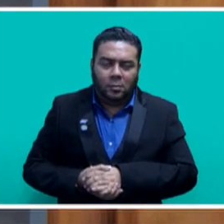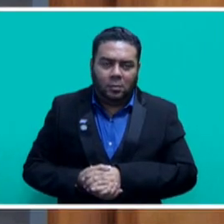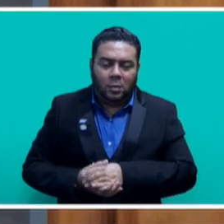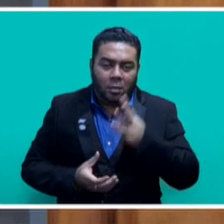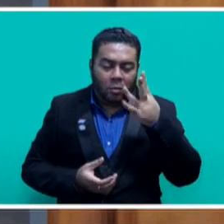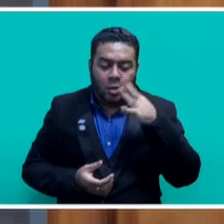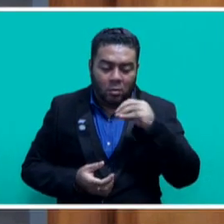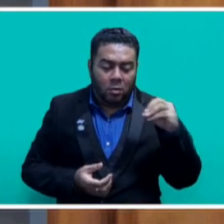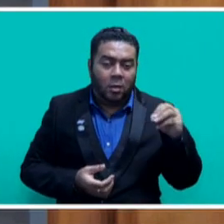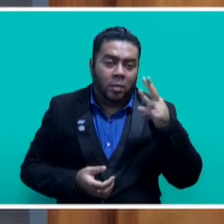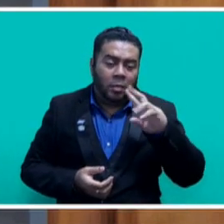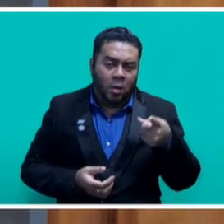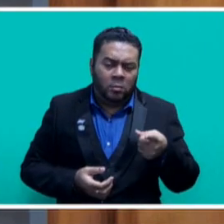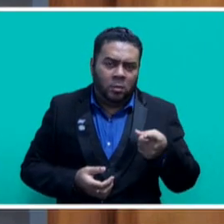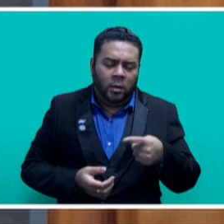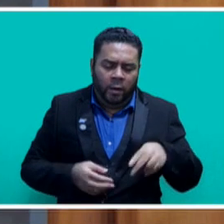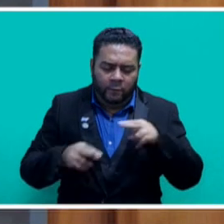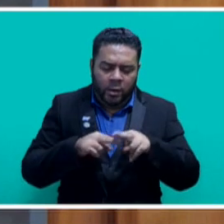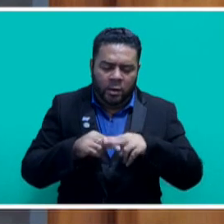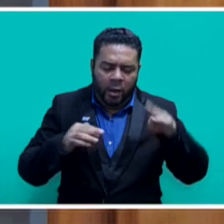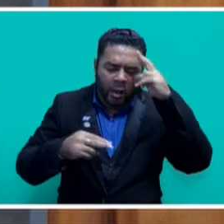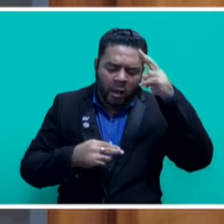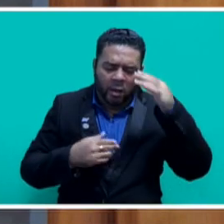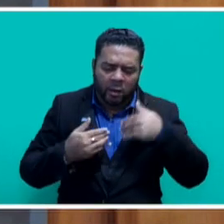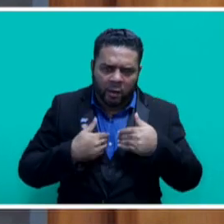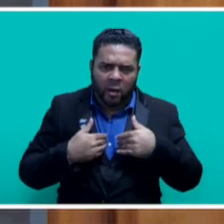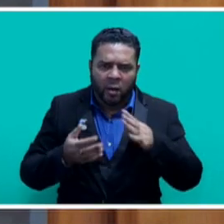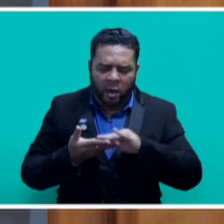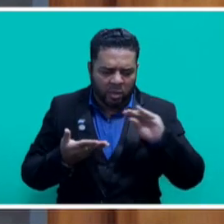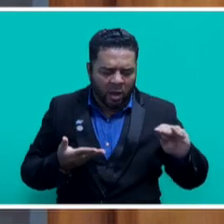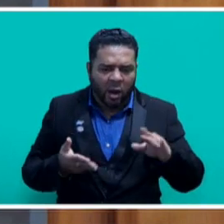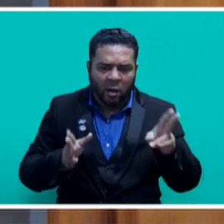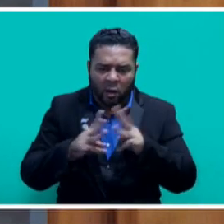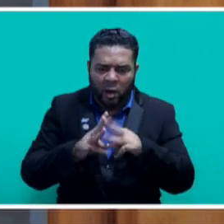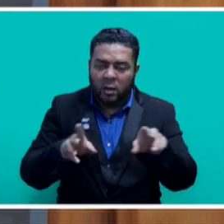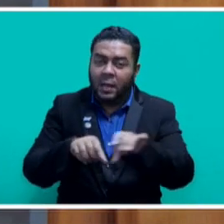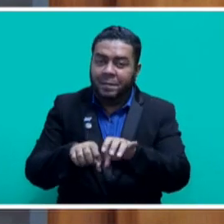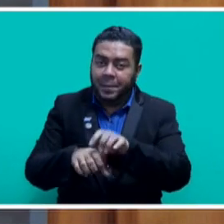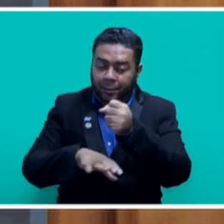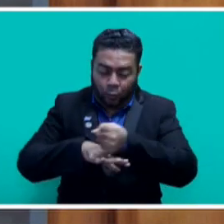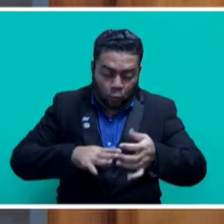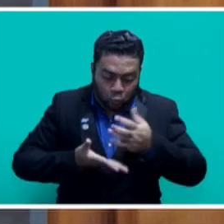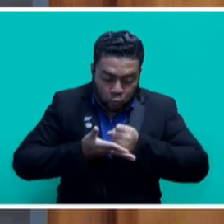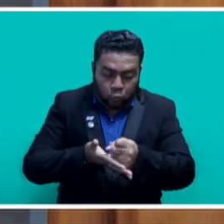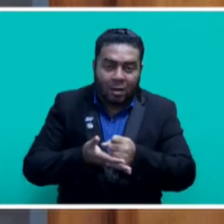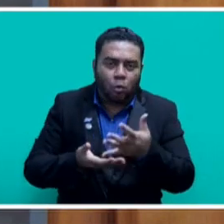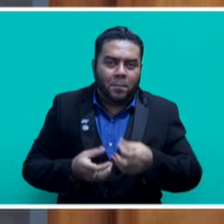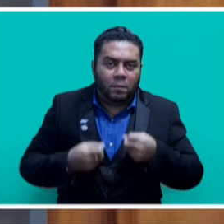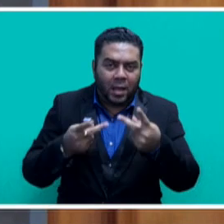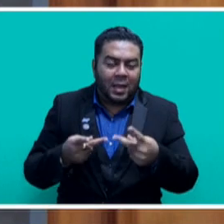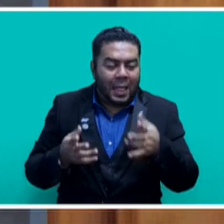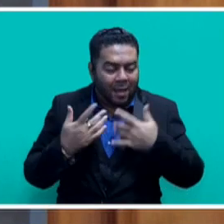300,000 is allocated to the Fiji National University, whereby the coalition government remains committed to providing